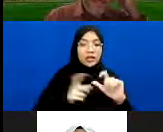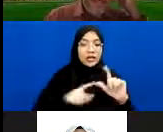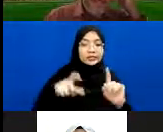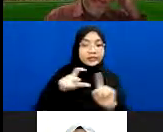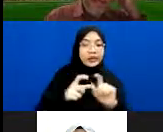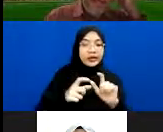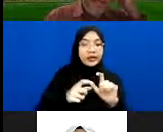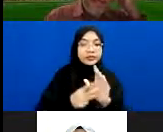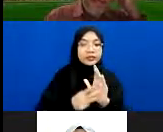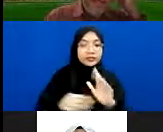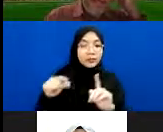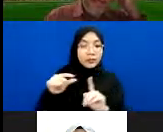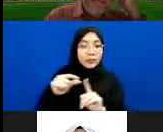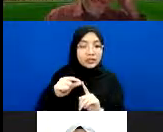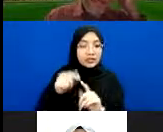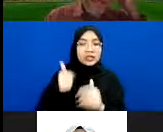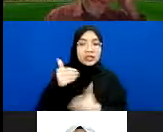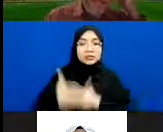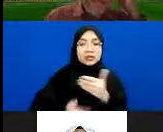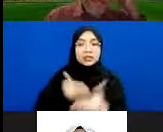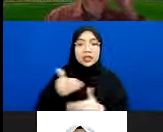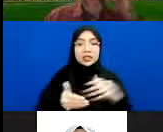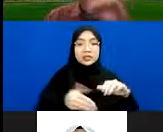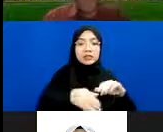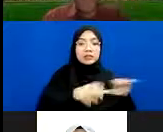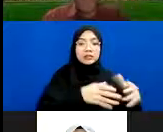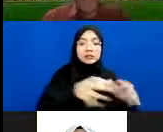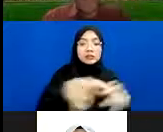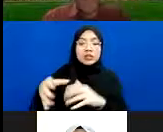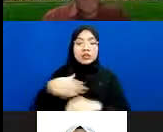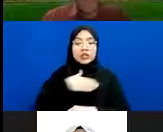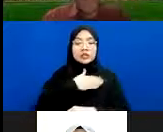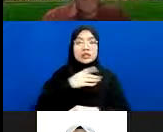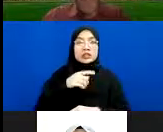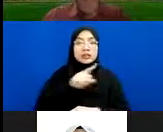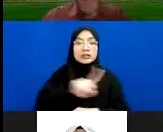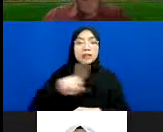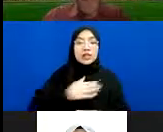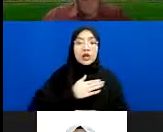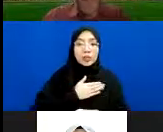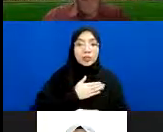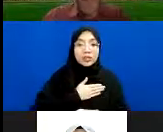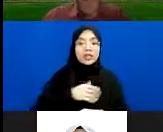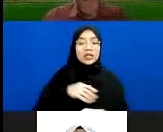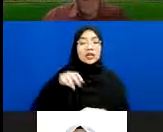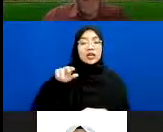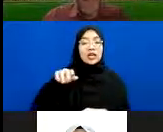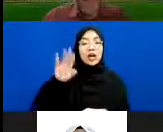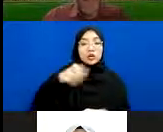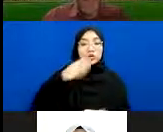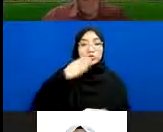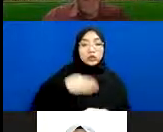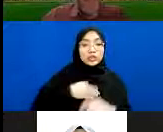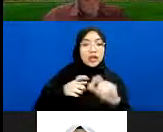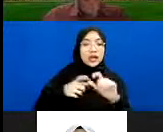be implemented in each district and high school level for the province. Meanwhile,